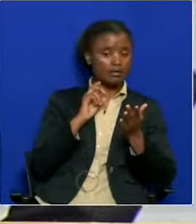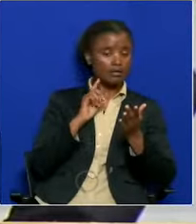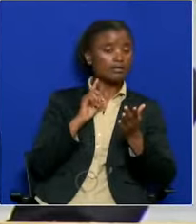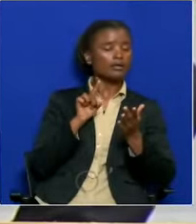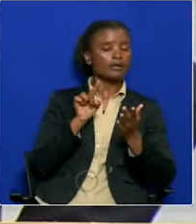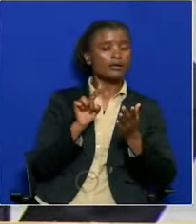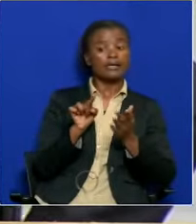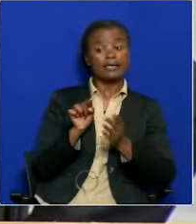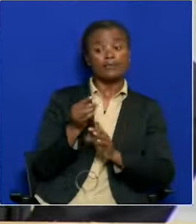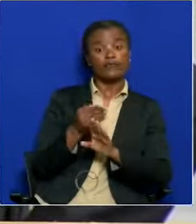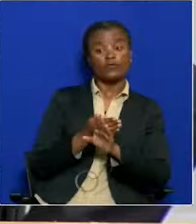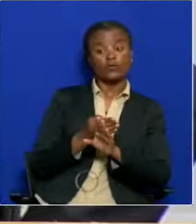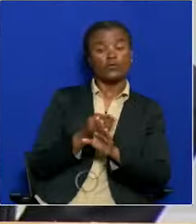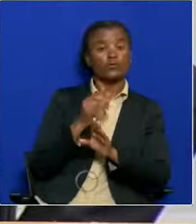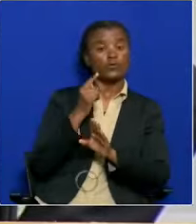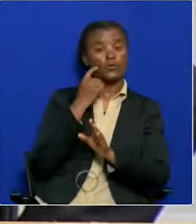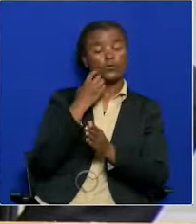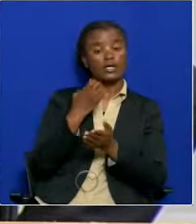complained about it to say,